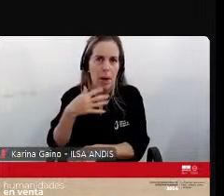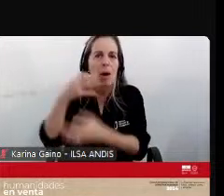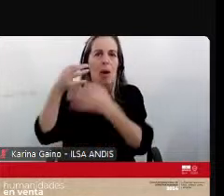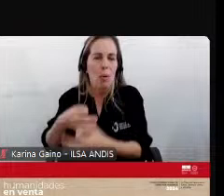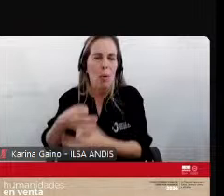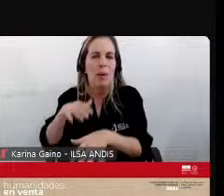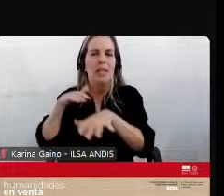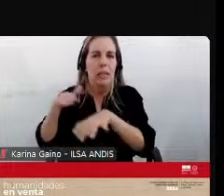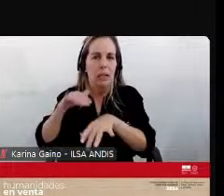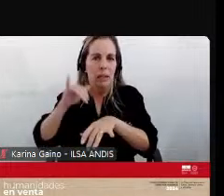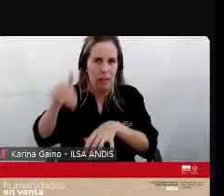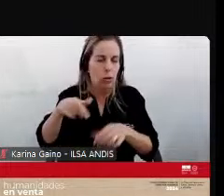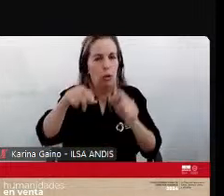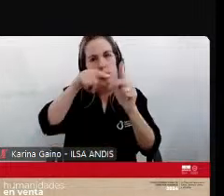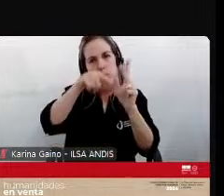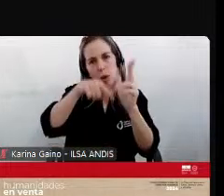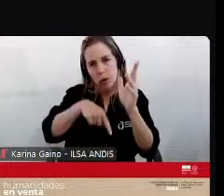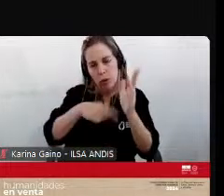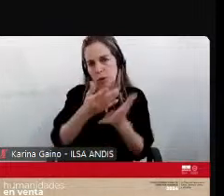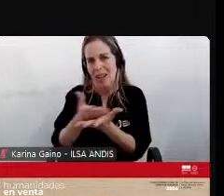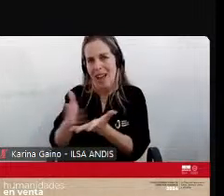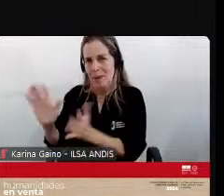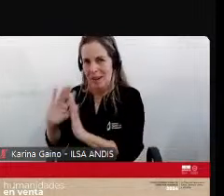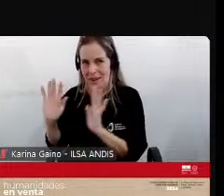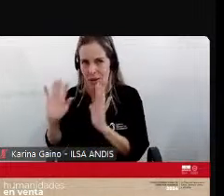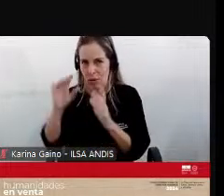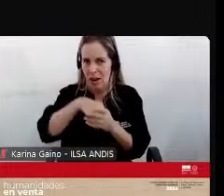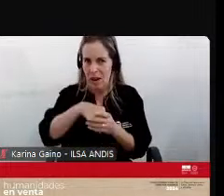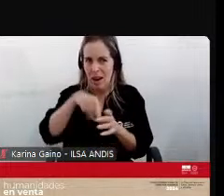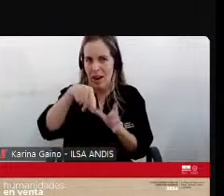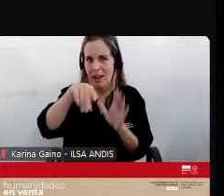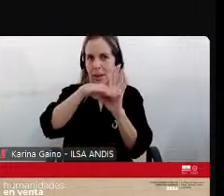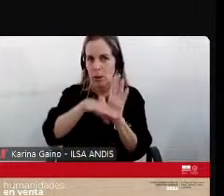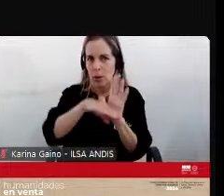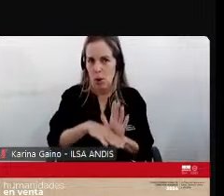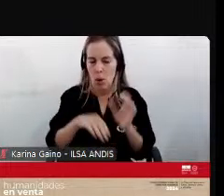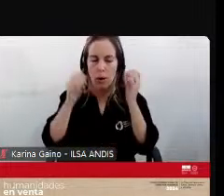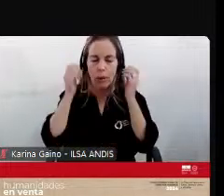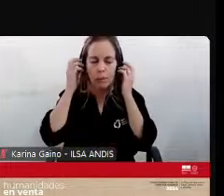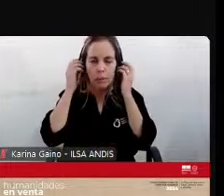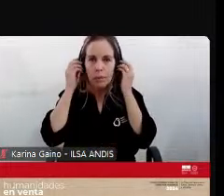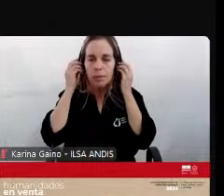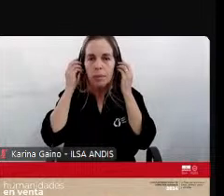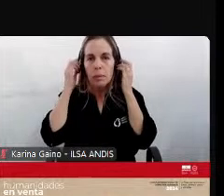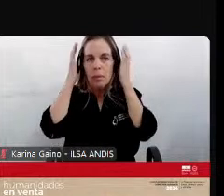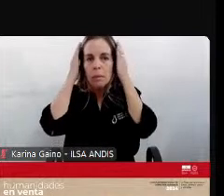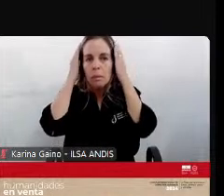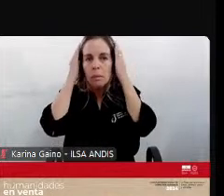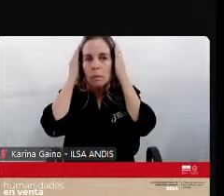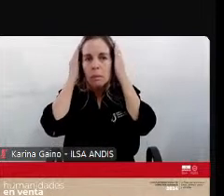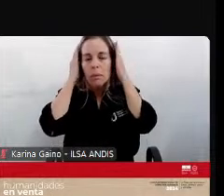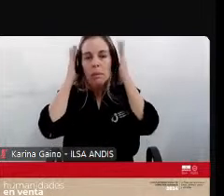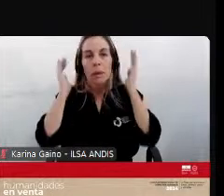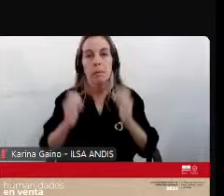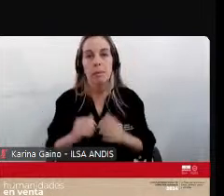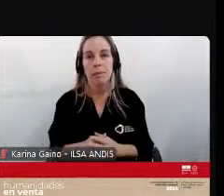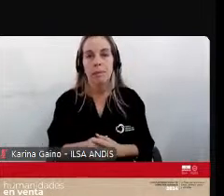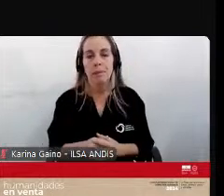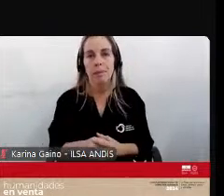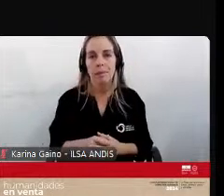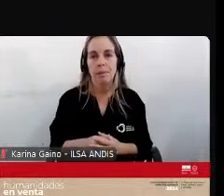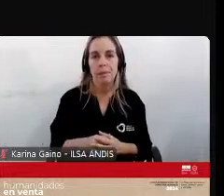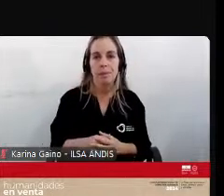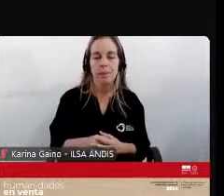other requirements for that. The conditions of work should be commensurate to those in a free work relationship. And finally, some work in